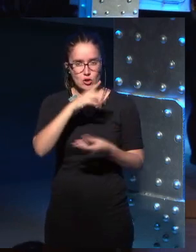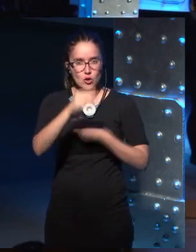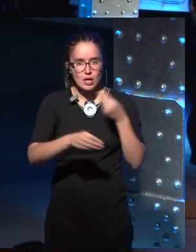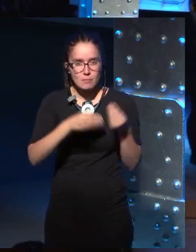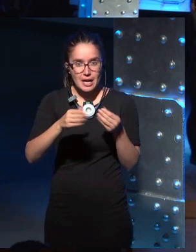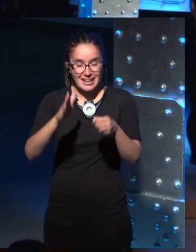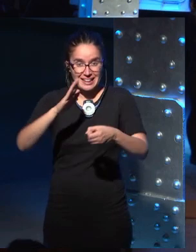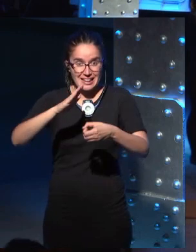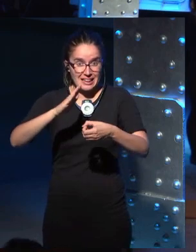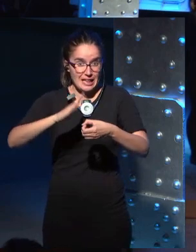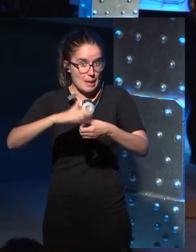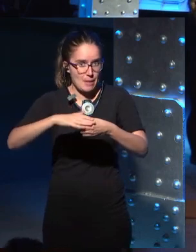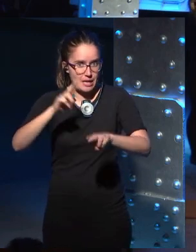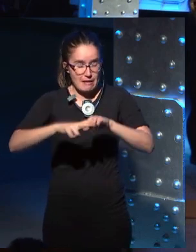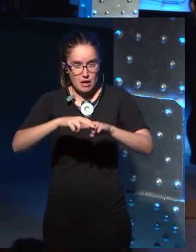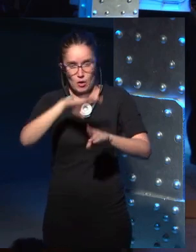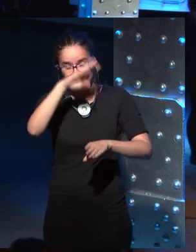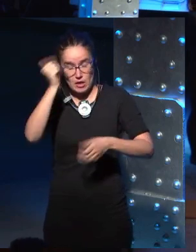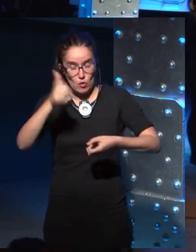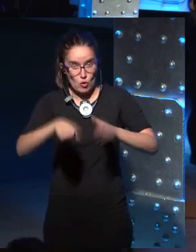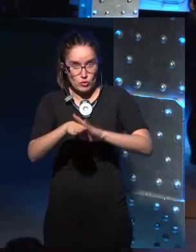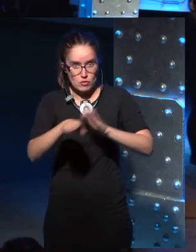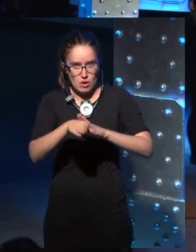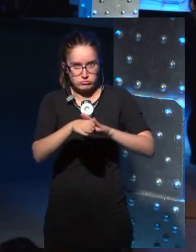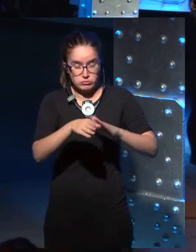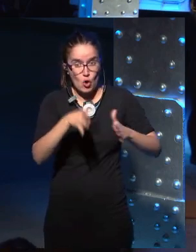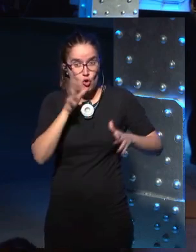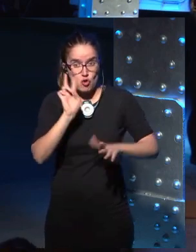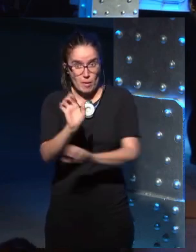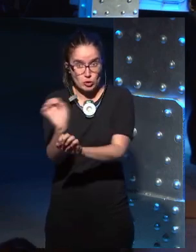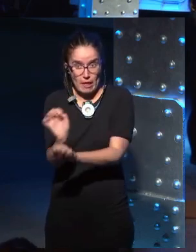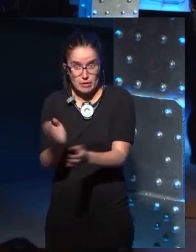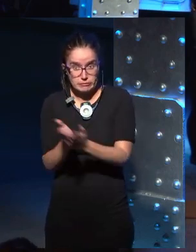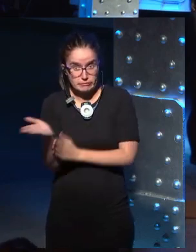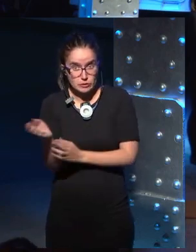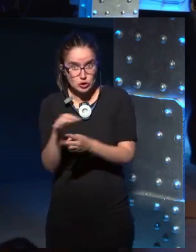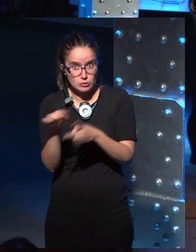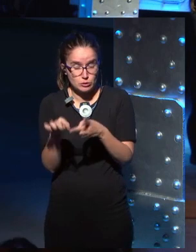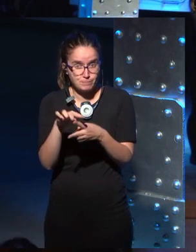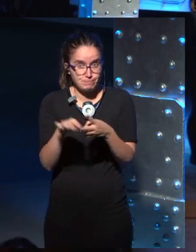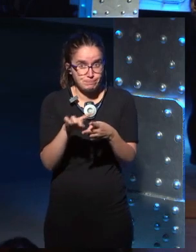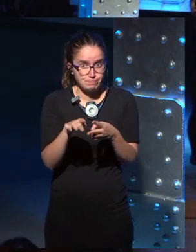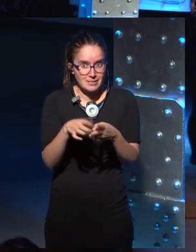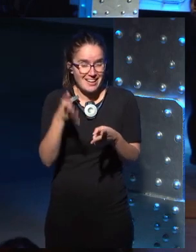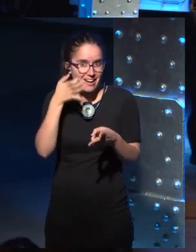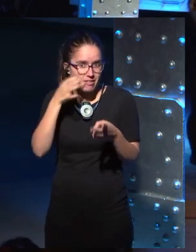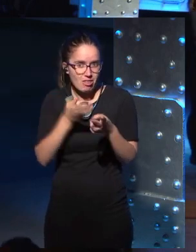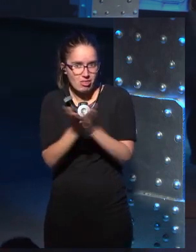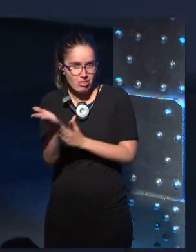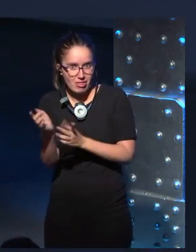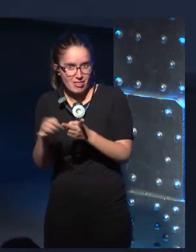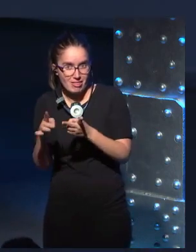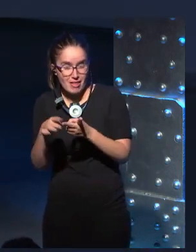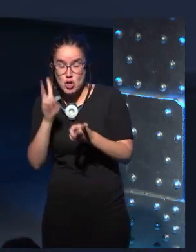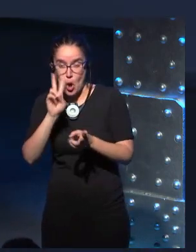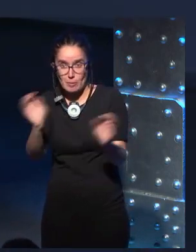lid at the back of the camera, or we don't see anything. We actually don't see anything. We see a